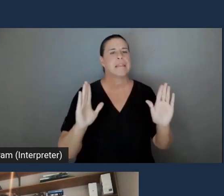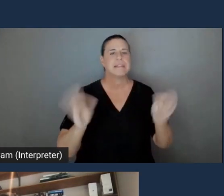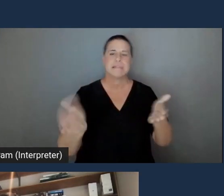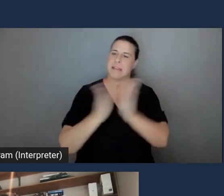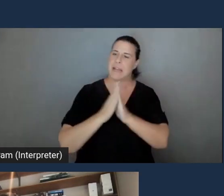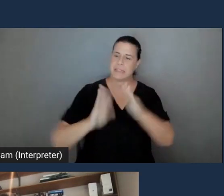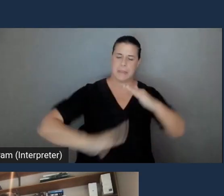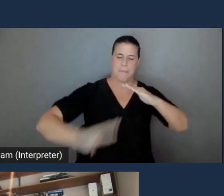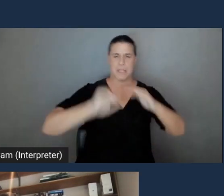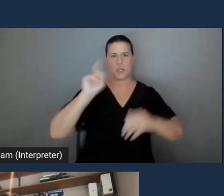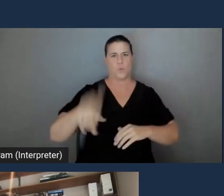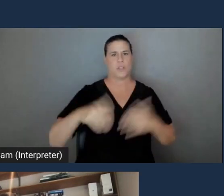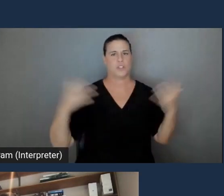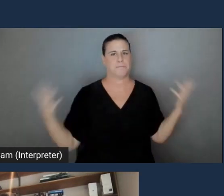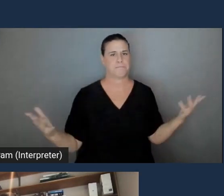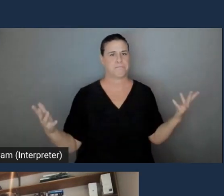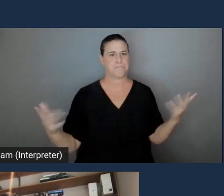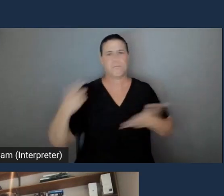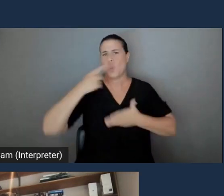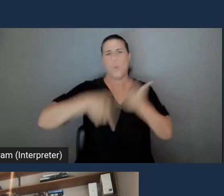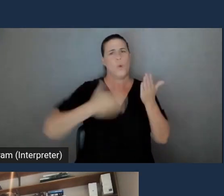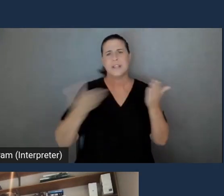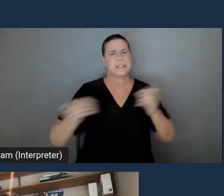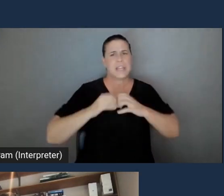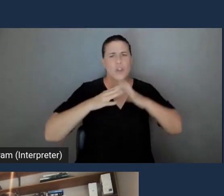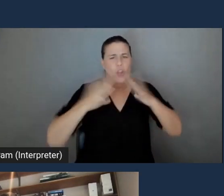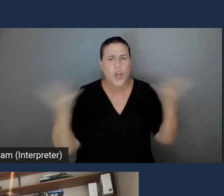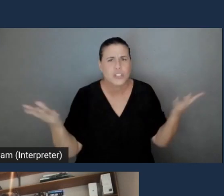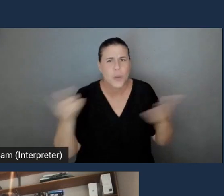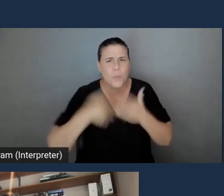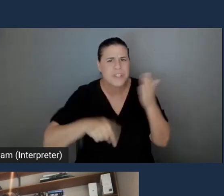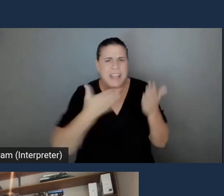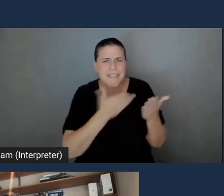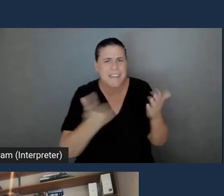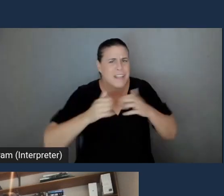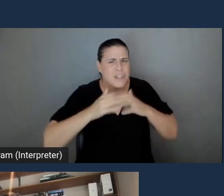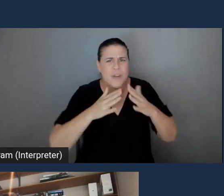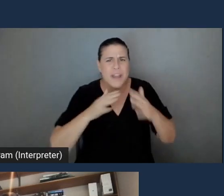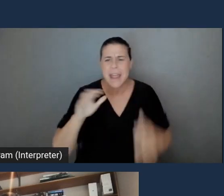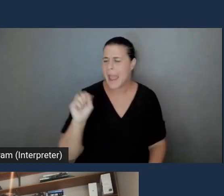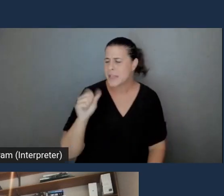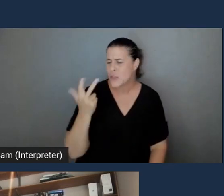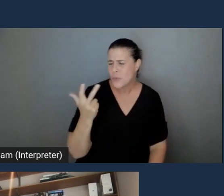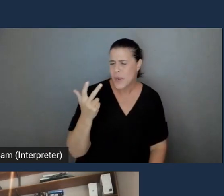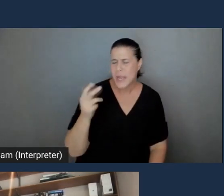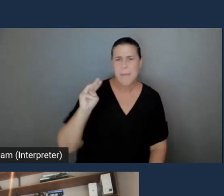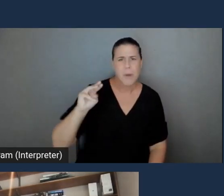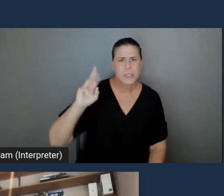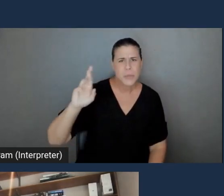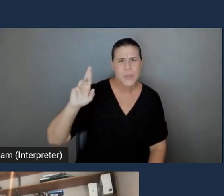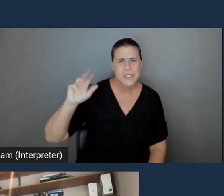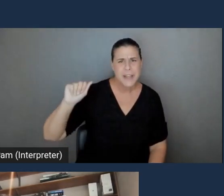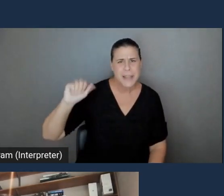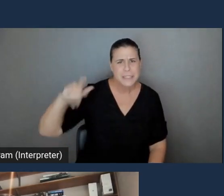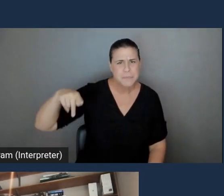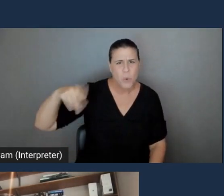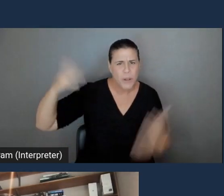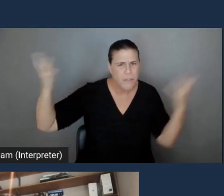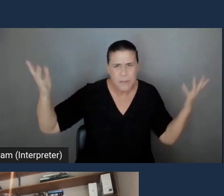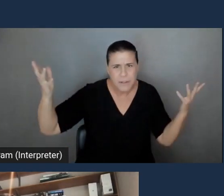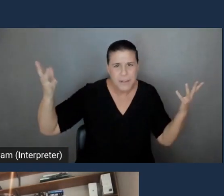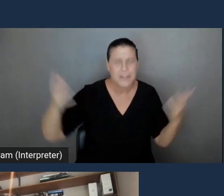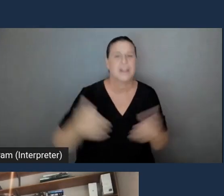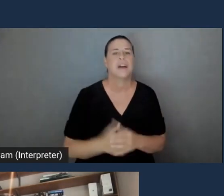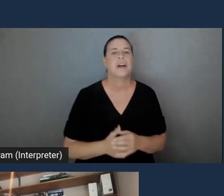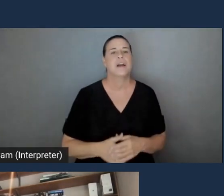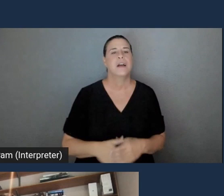question. What is this thing that you're launching? What is this thing you have launched? What is S3 multi-region access points? Sure.